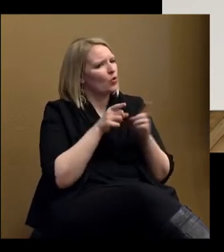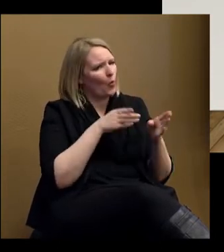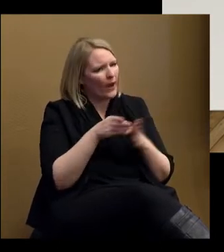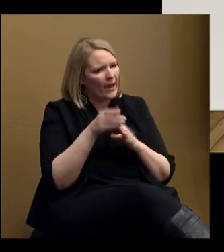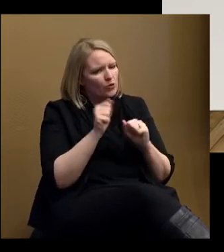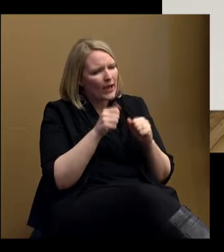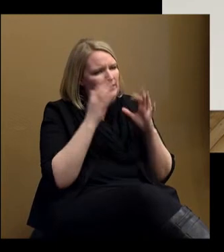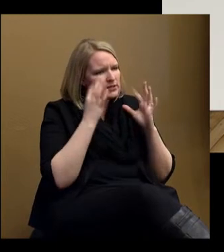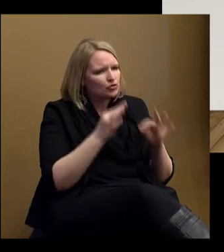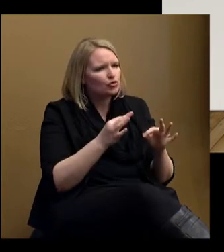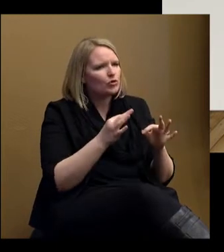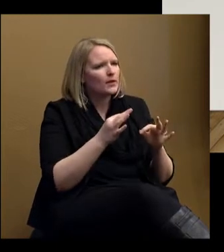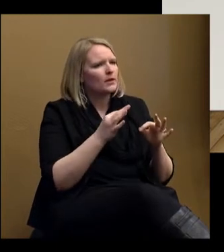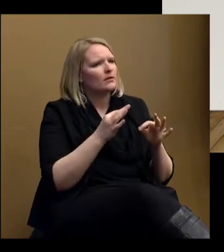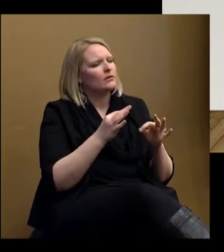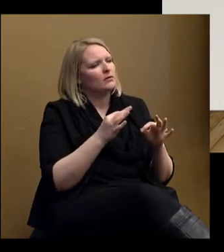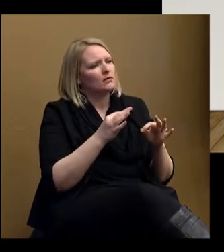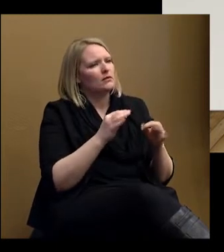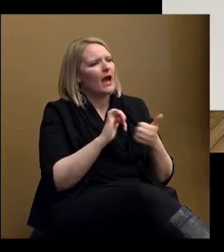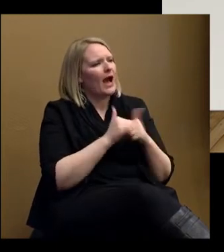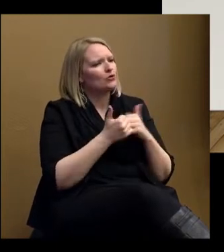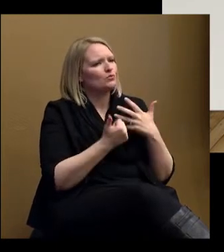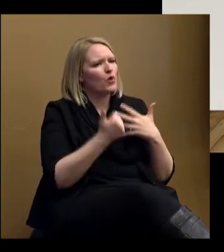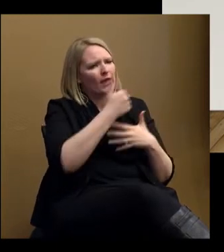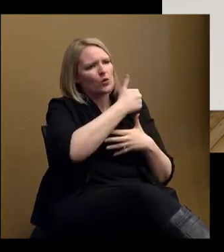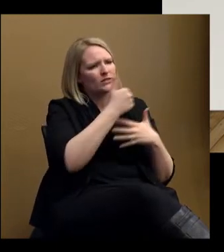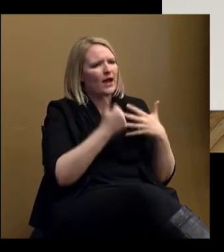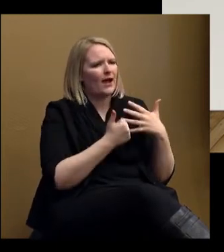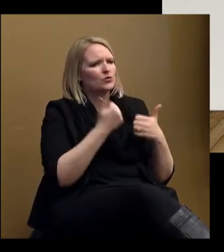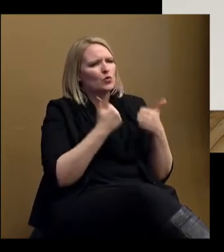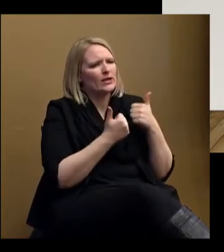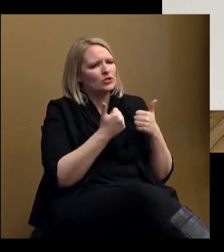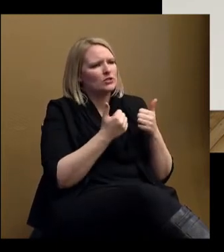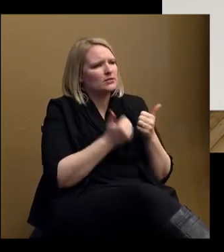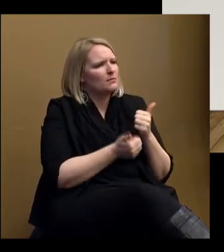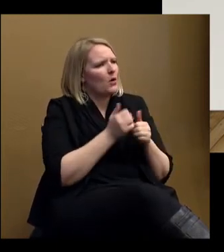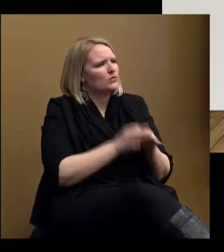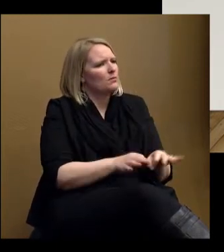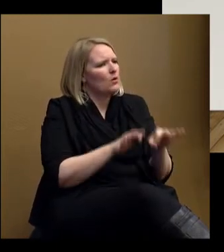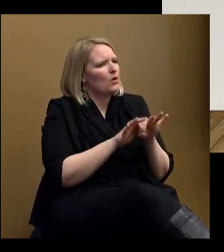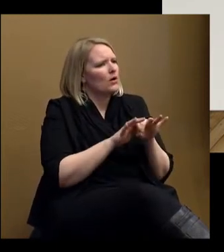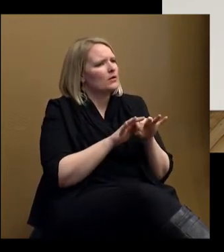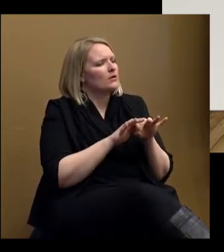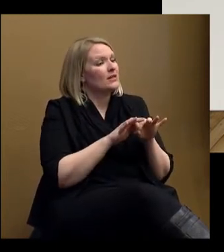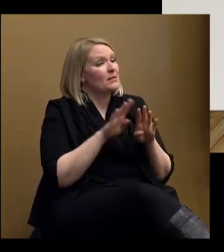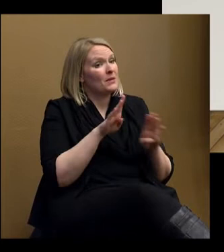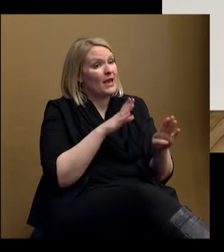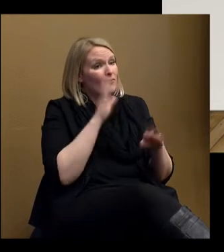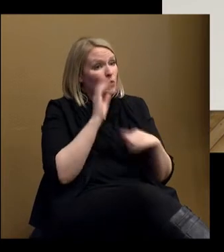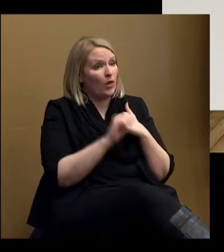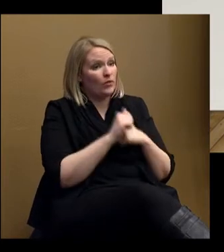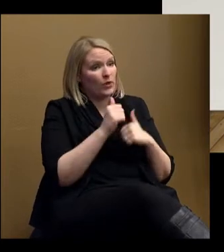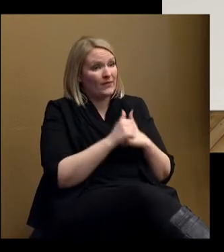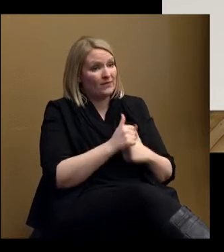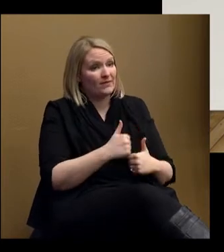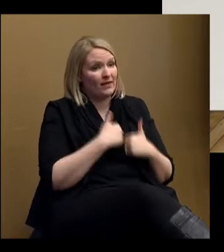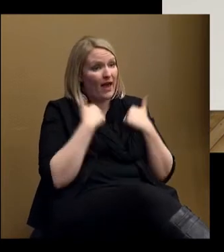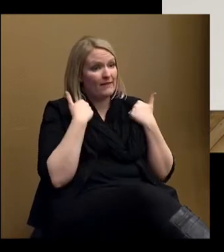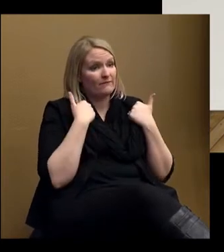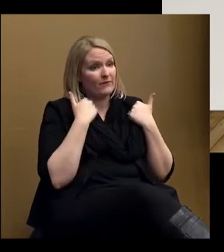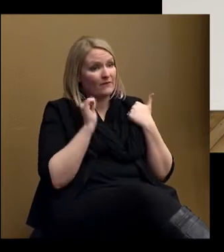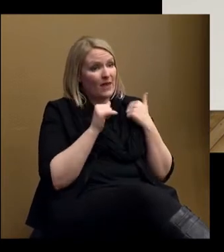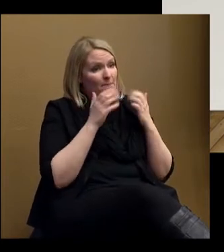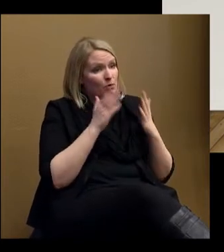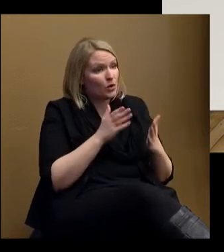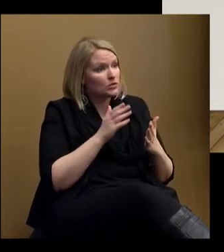you can determine some ways to prioritize. So the first question is, does the behavior threaten the life of the individual? Does the